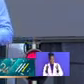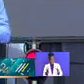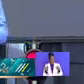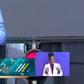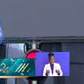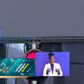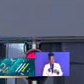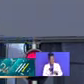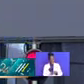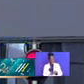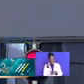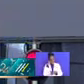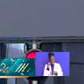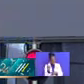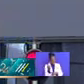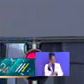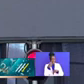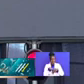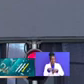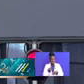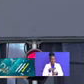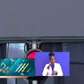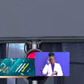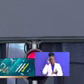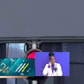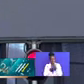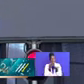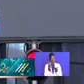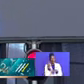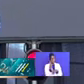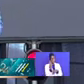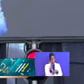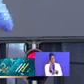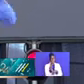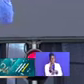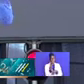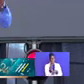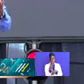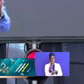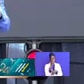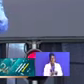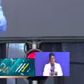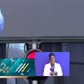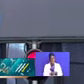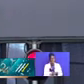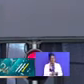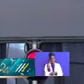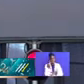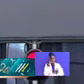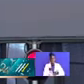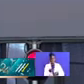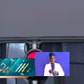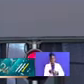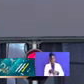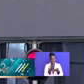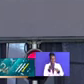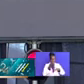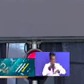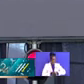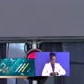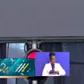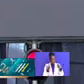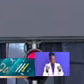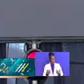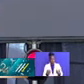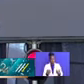spoke for the first time I believe that was Wednesday when I when I spoke for the first time immediately